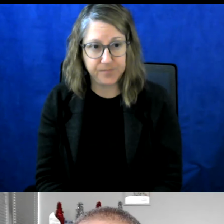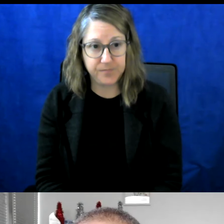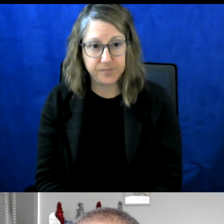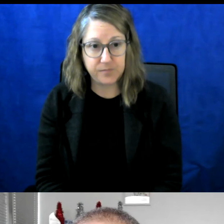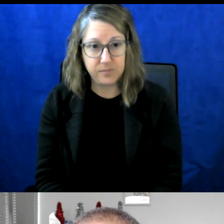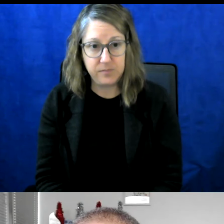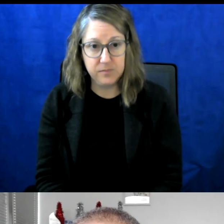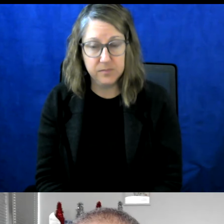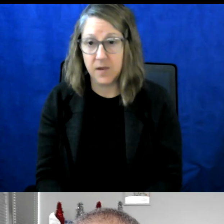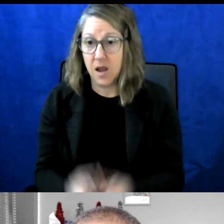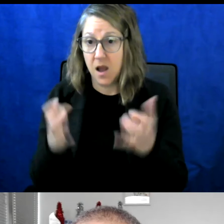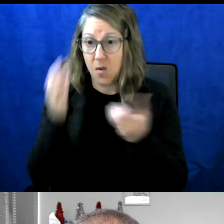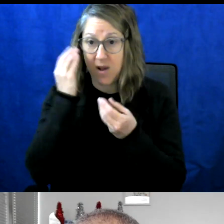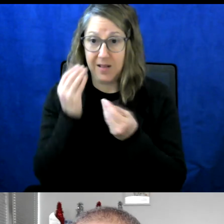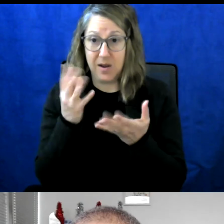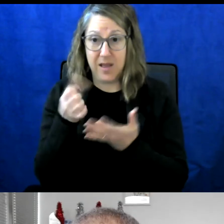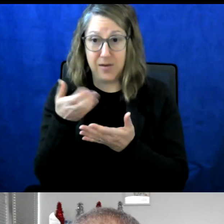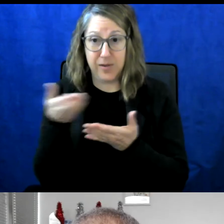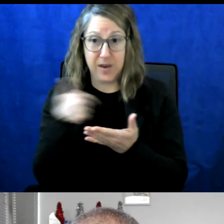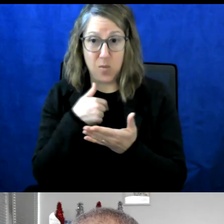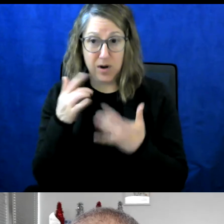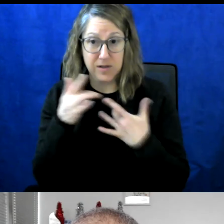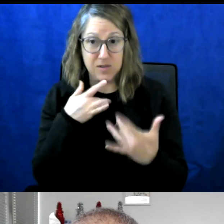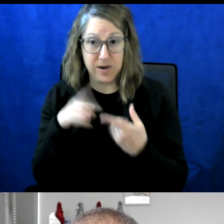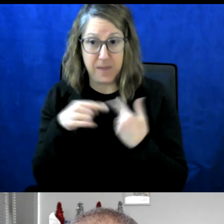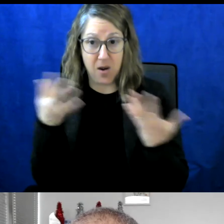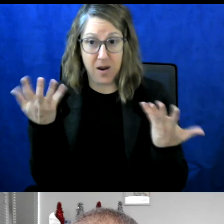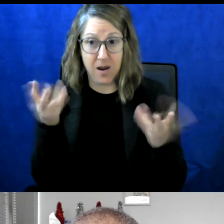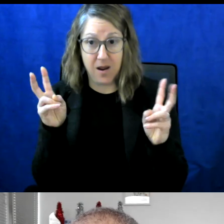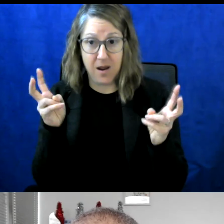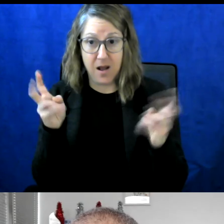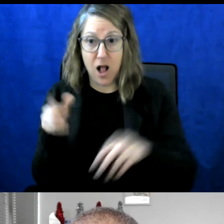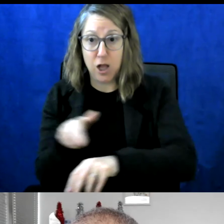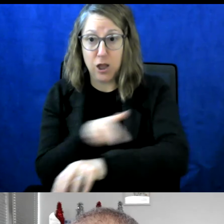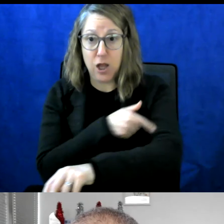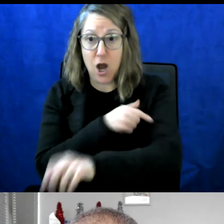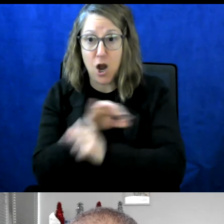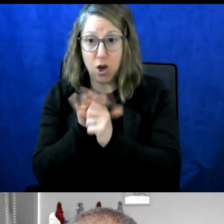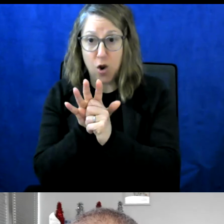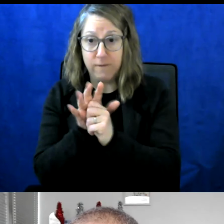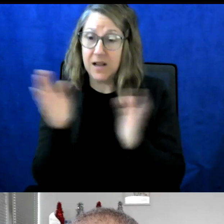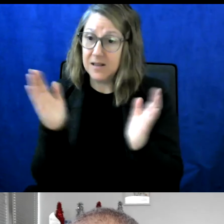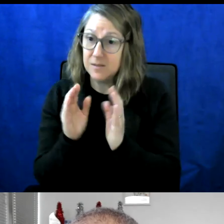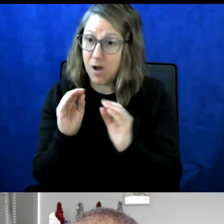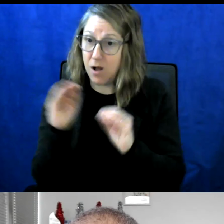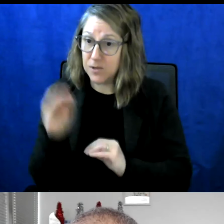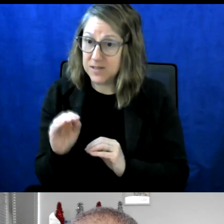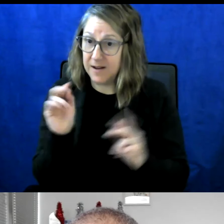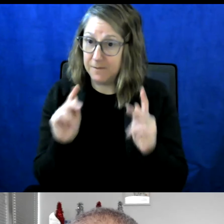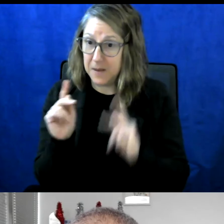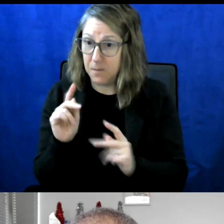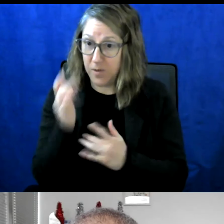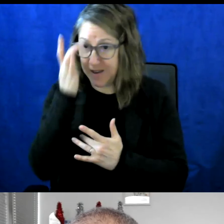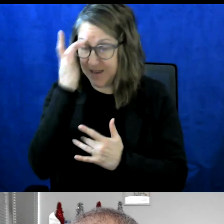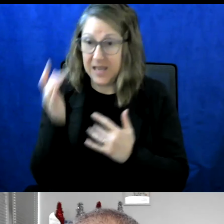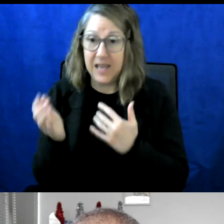know the other thing that we're concerned about is long COVID. So a small percentage of people who become infected, even if you have mild infection, can go on